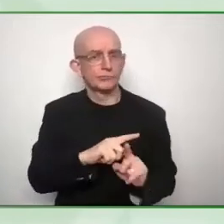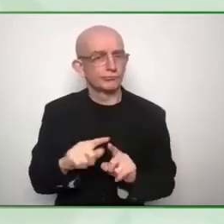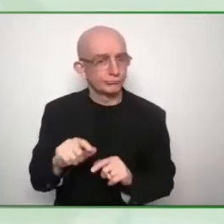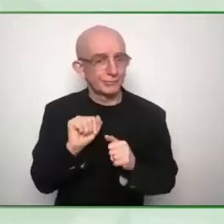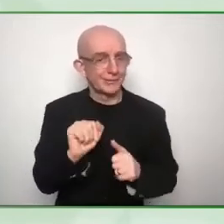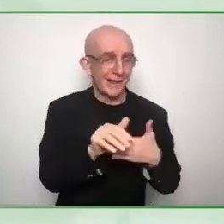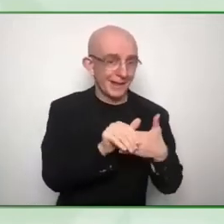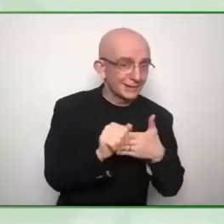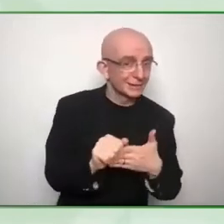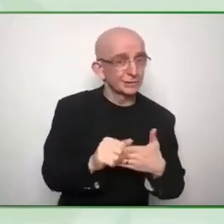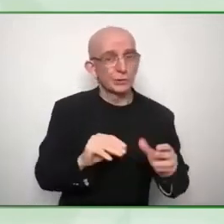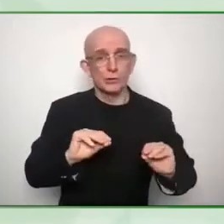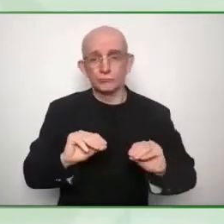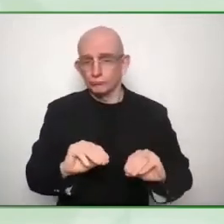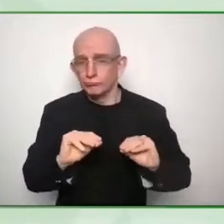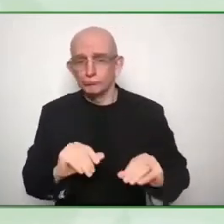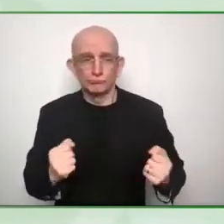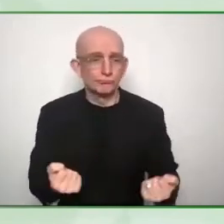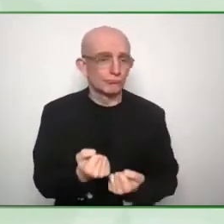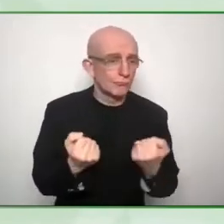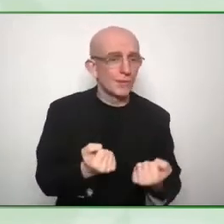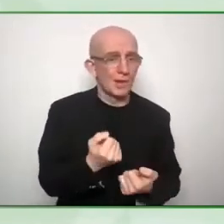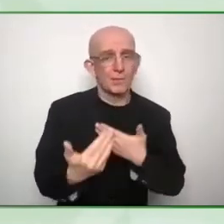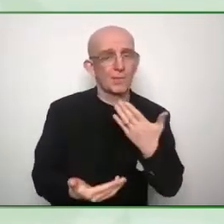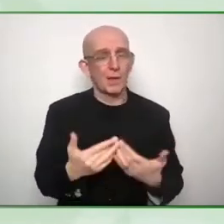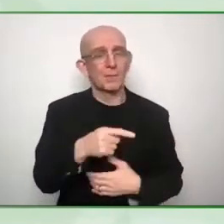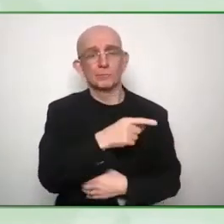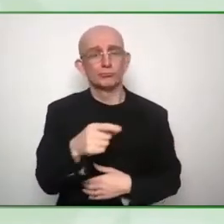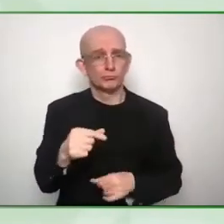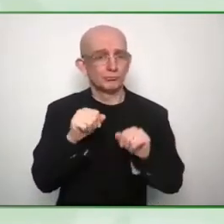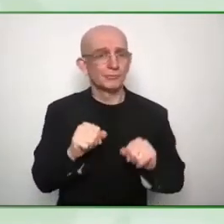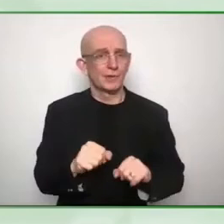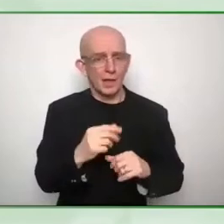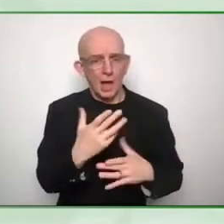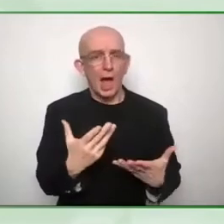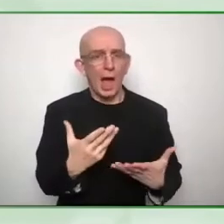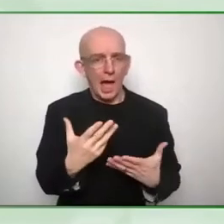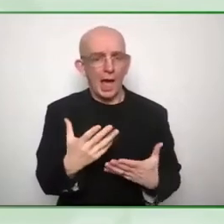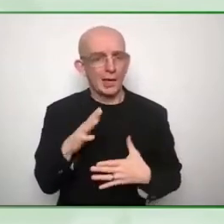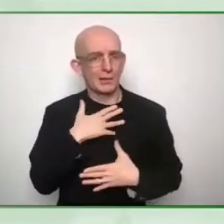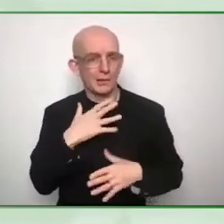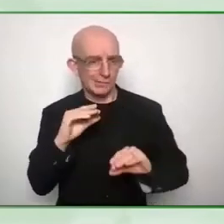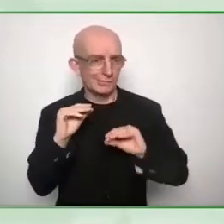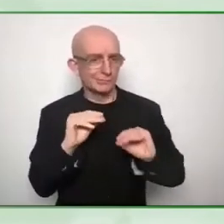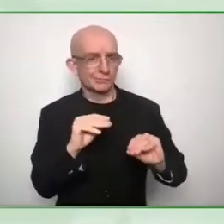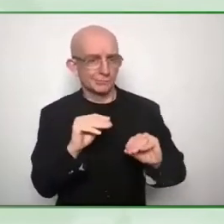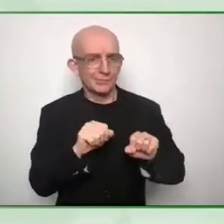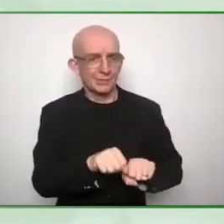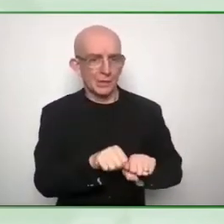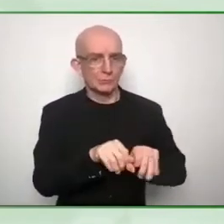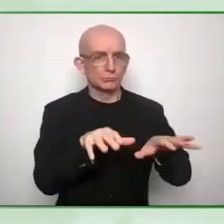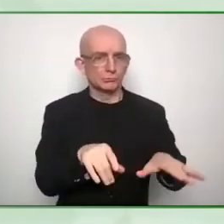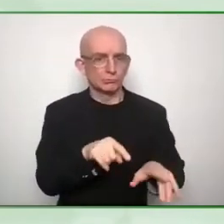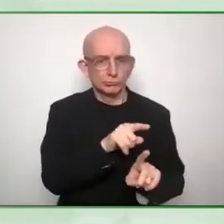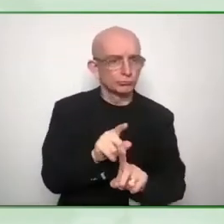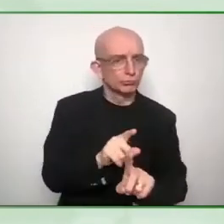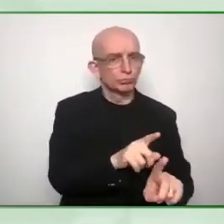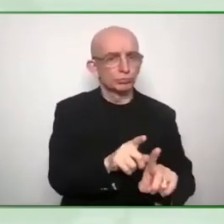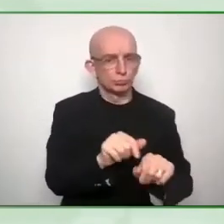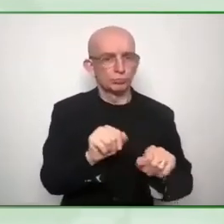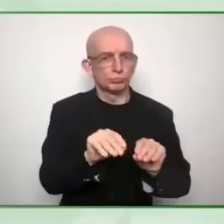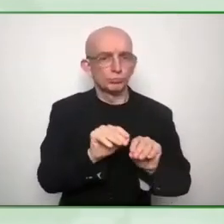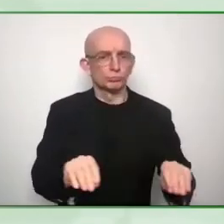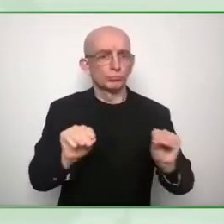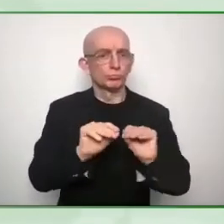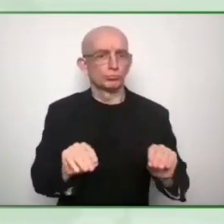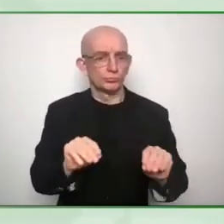core value. We is inclusive diplomacy, and so I would not be doing a training on deaf and hard of hearing. I'm not